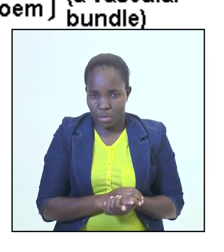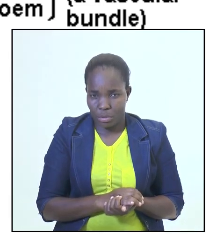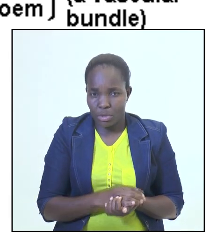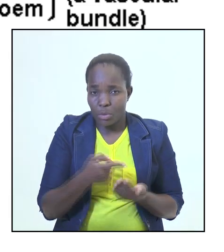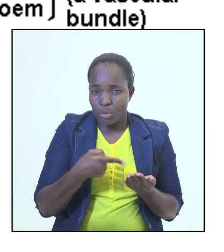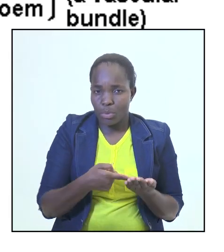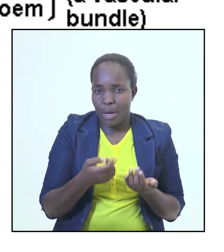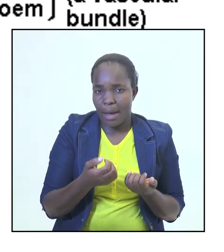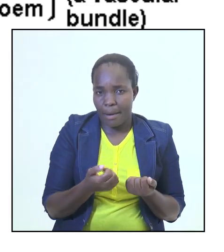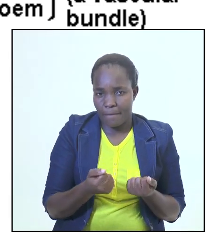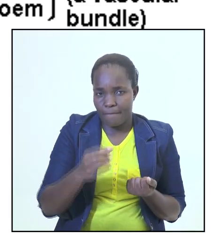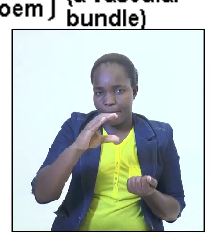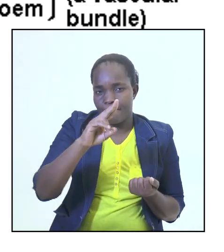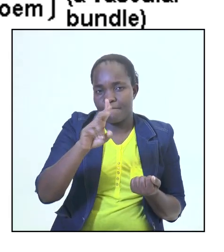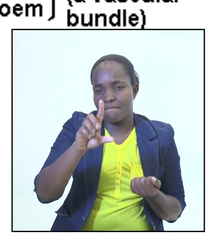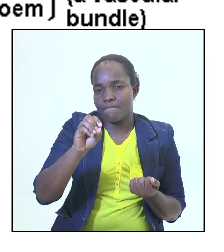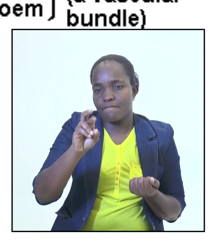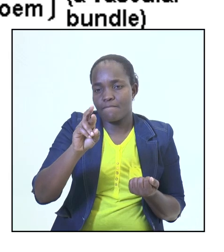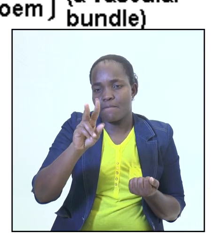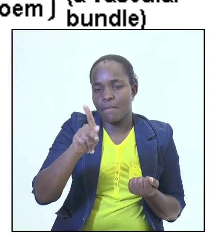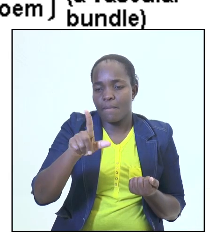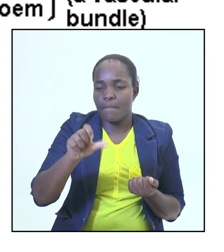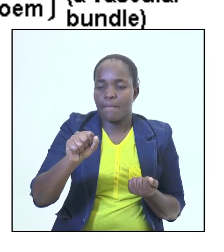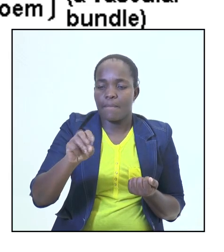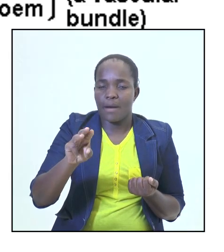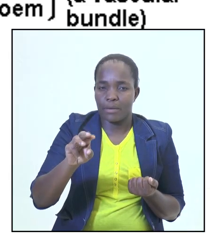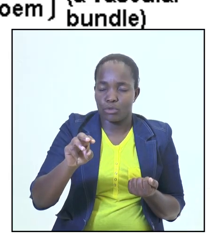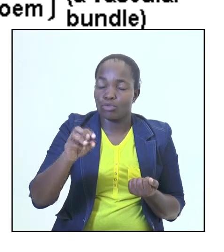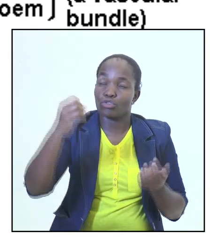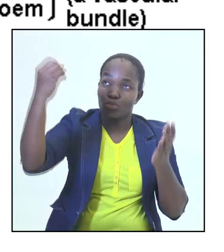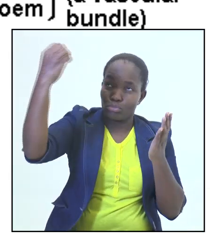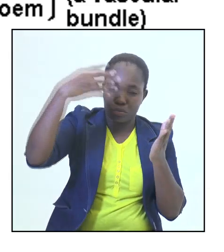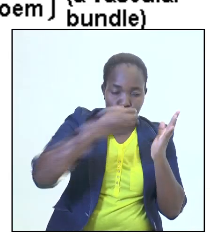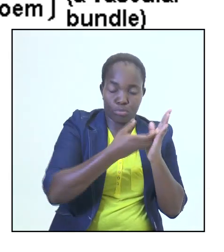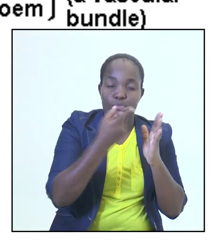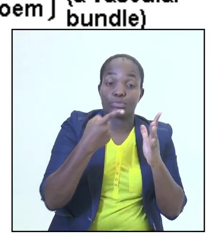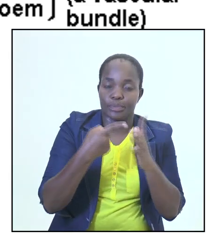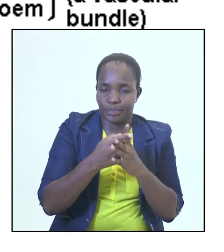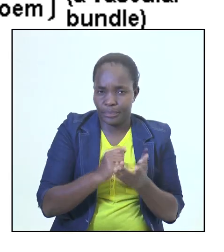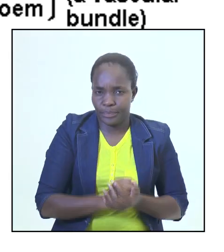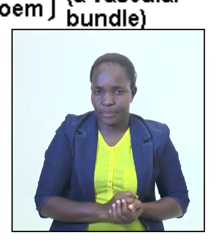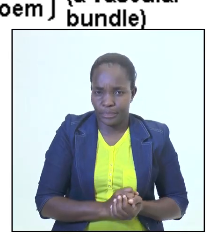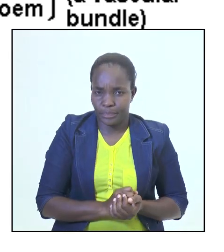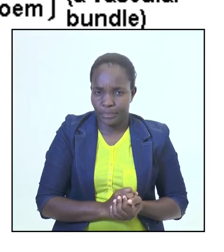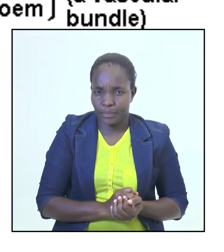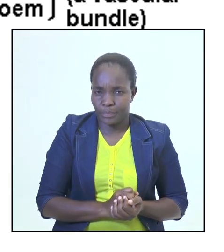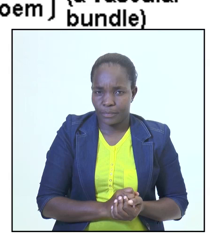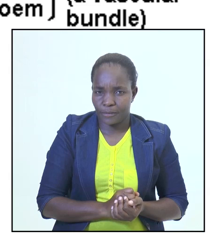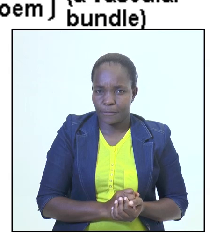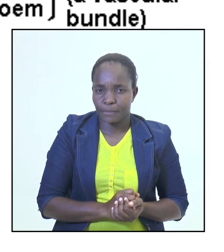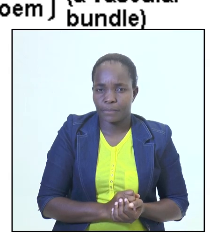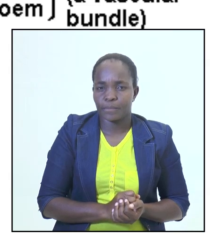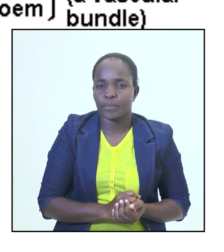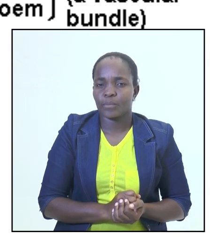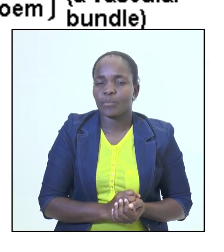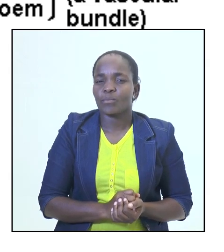contain chloroplast for photosynthesis. Another mesophil layer is the spongy mesophil layer, which